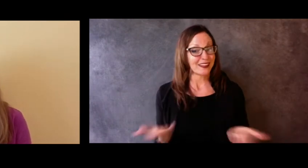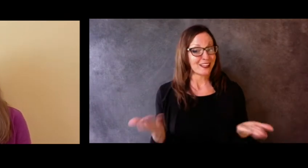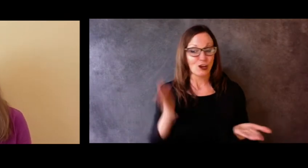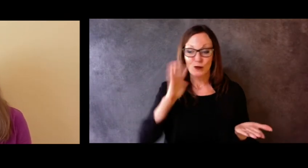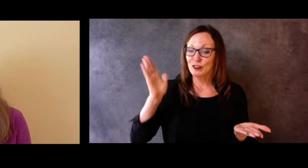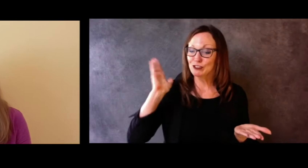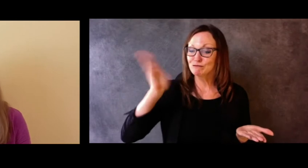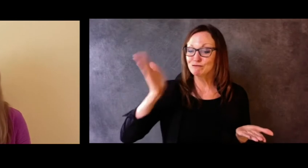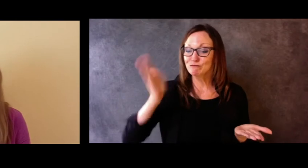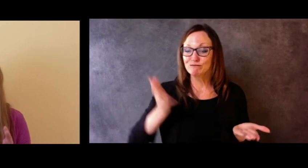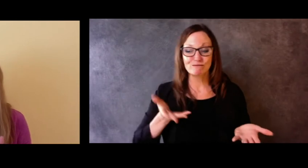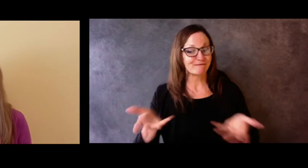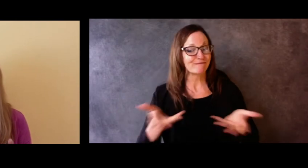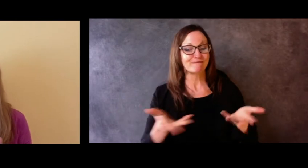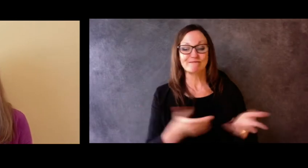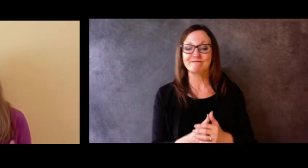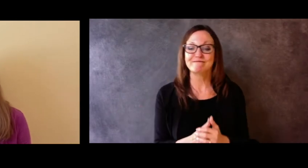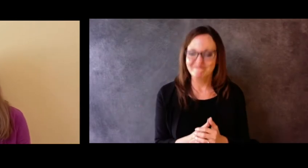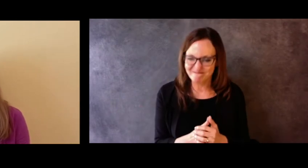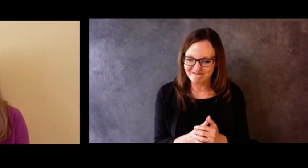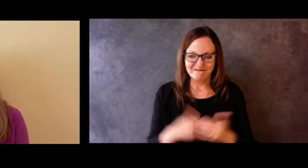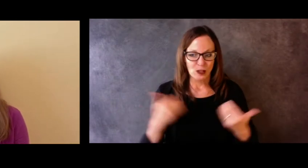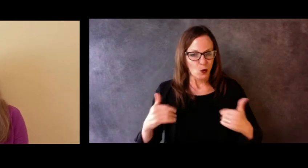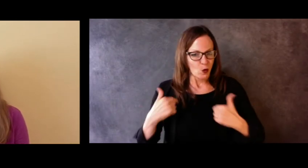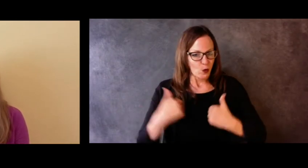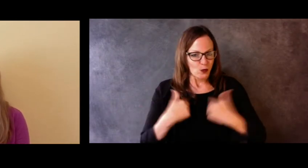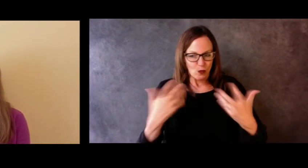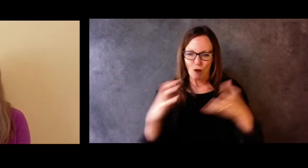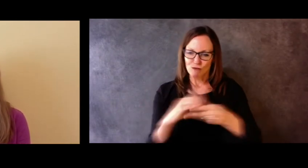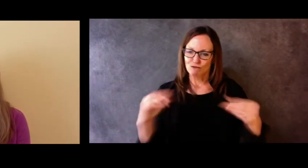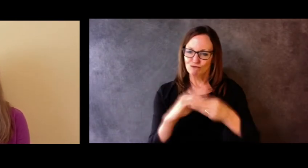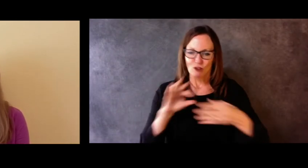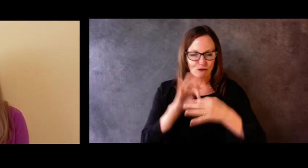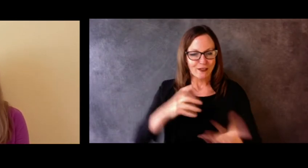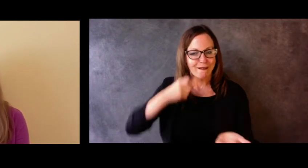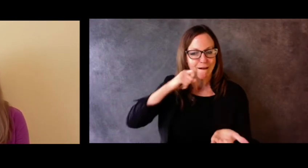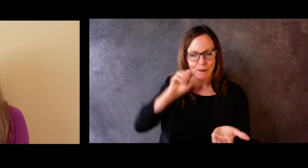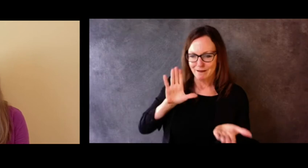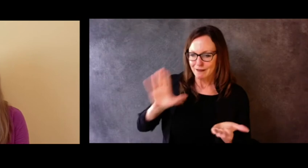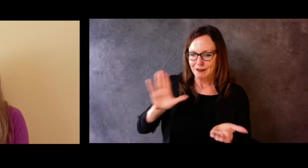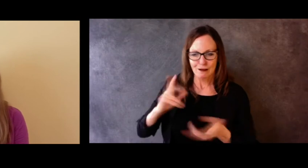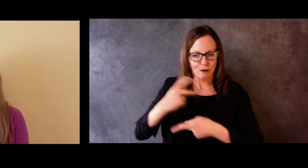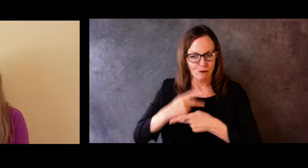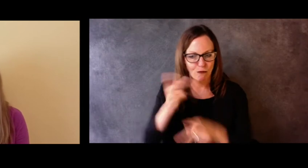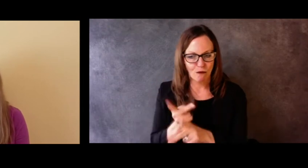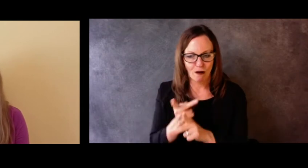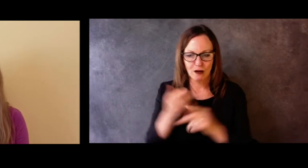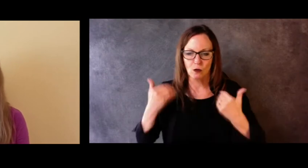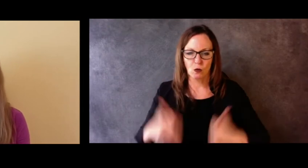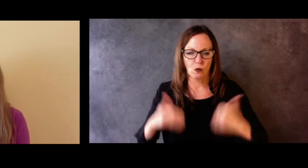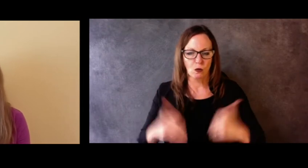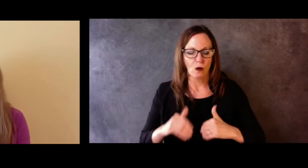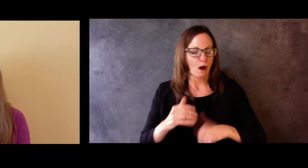latest powerful features that we build into a range of products, including iPhone, iPad, Apple Watch, AirPods, and others,